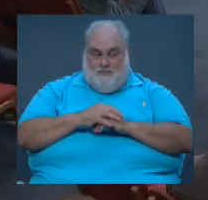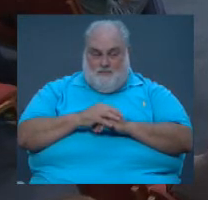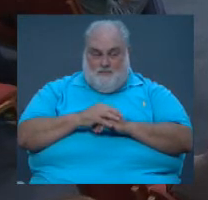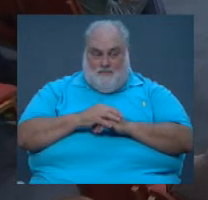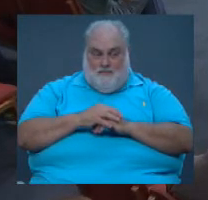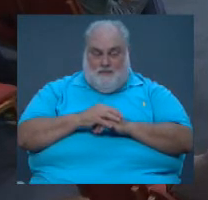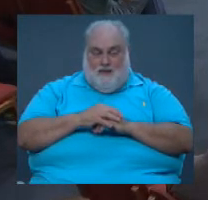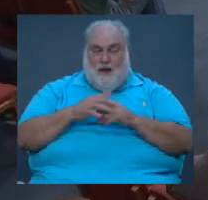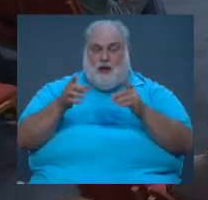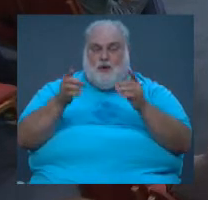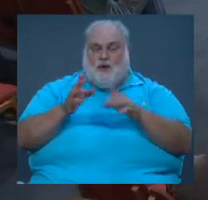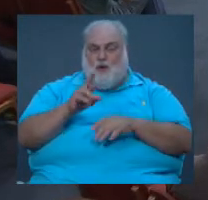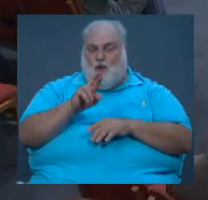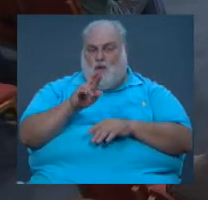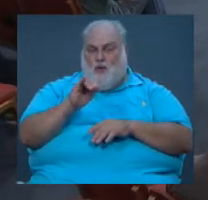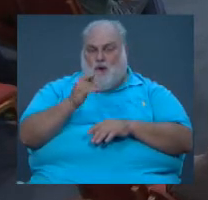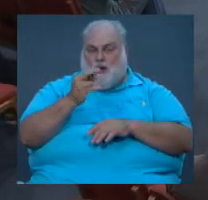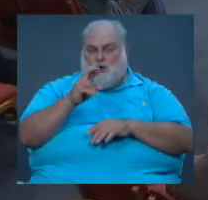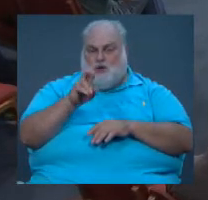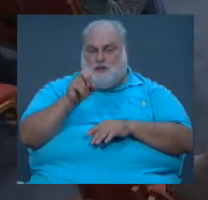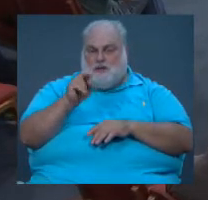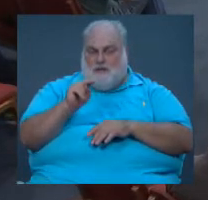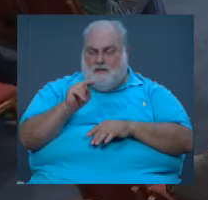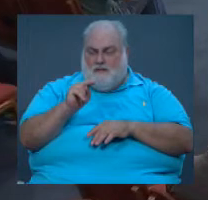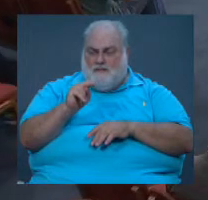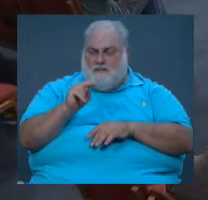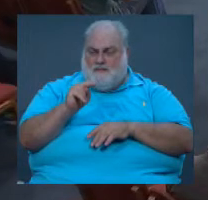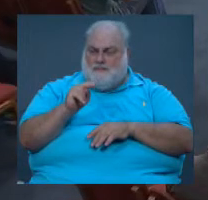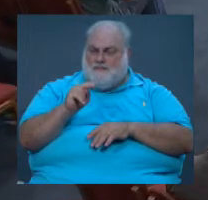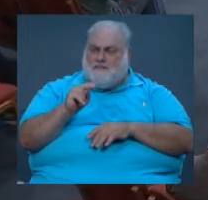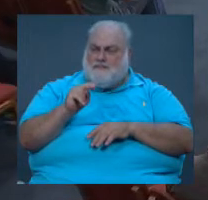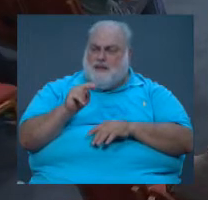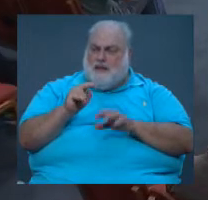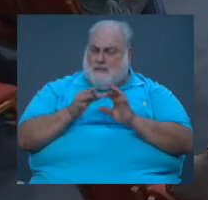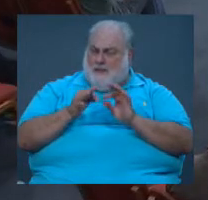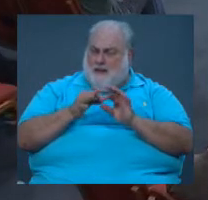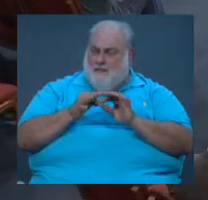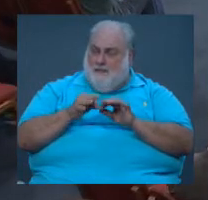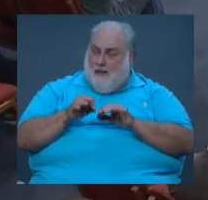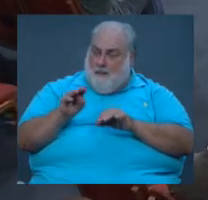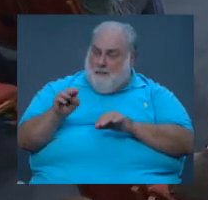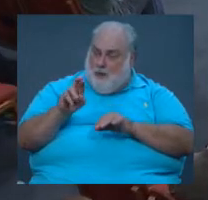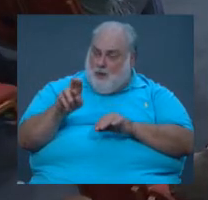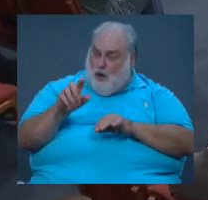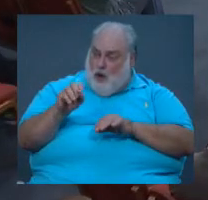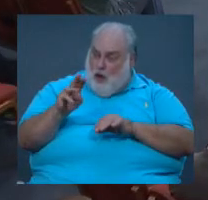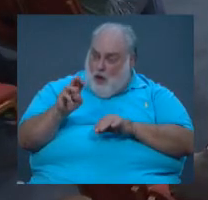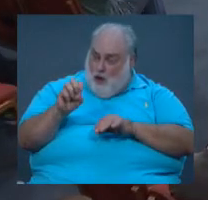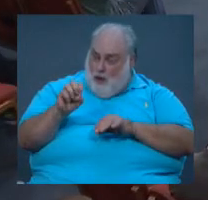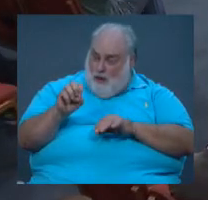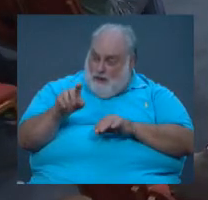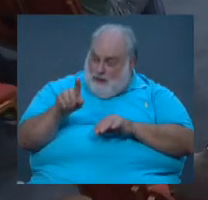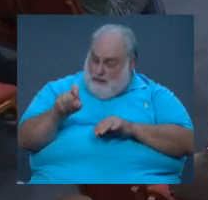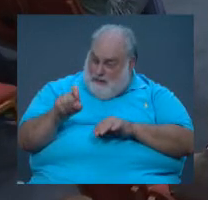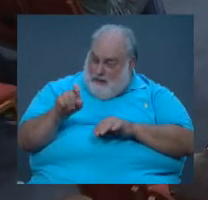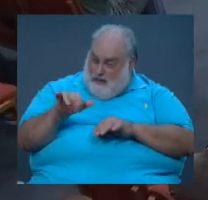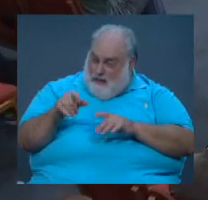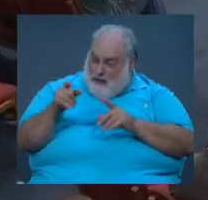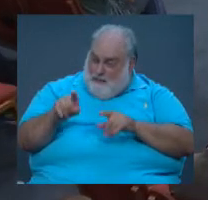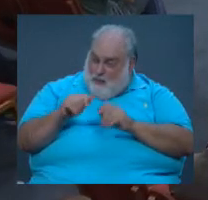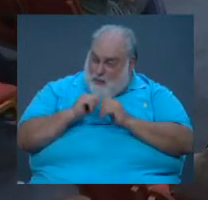Director Richardson. Mr. Lowe, on item number 2, are we anticipating this helping us with the